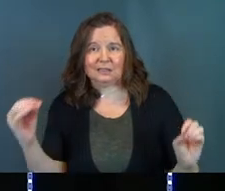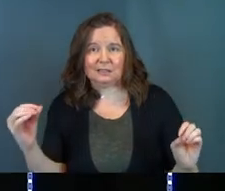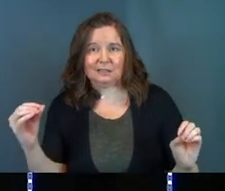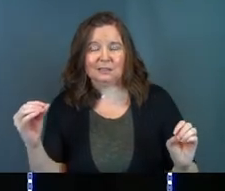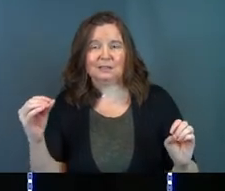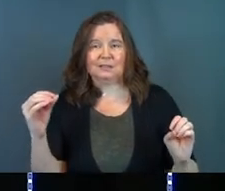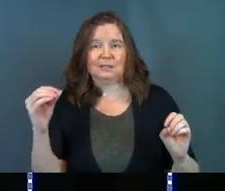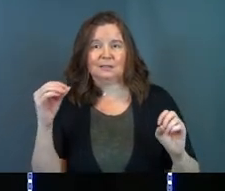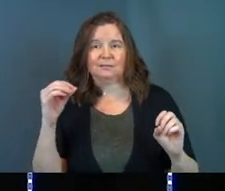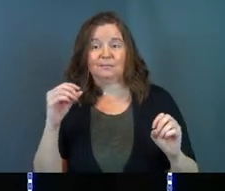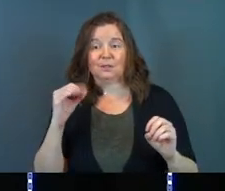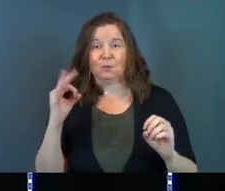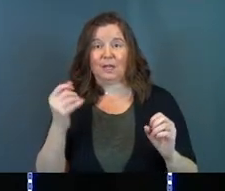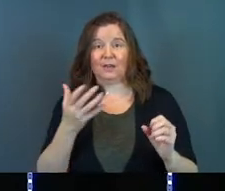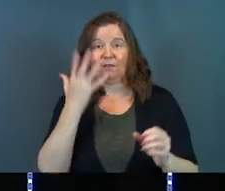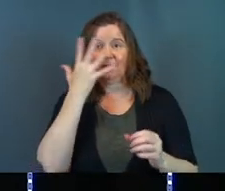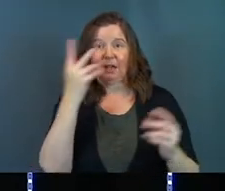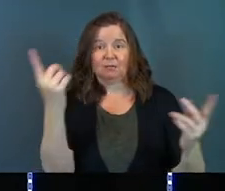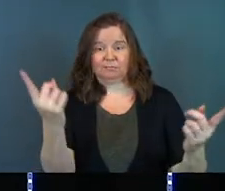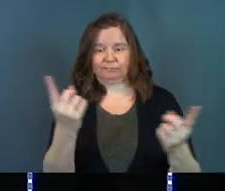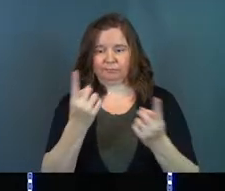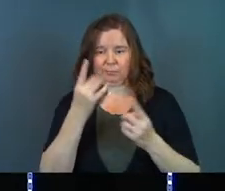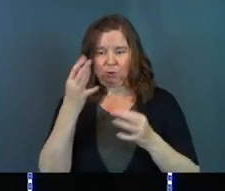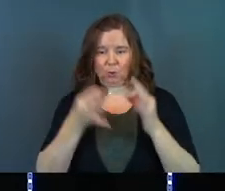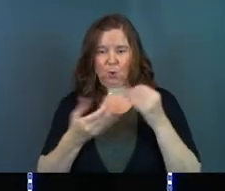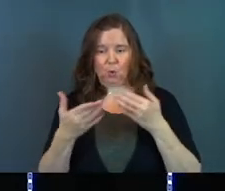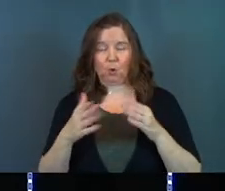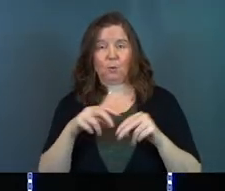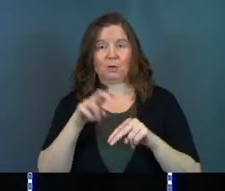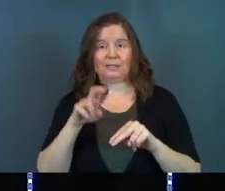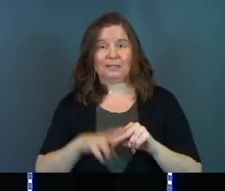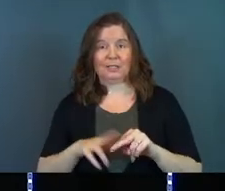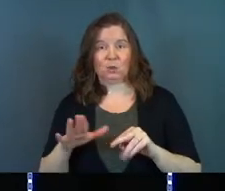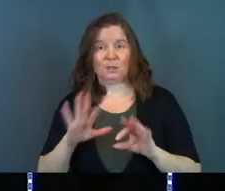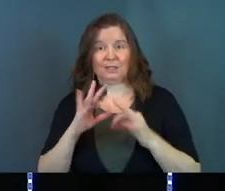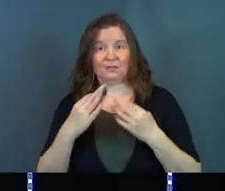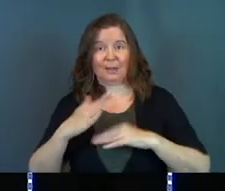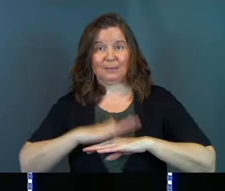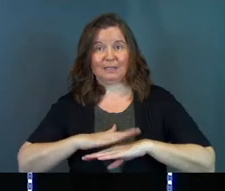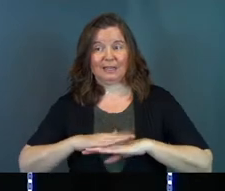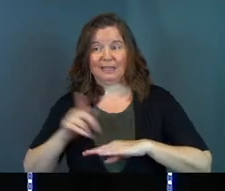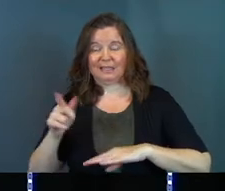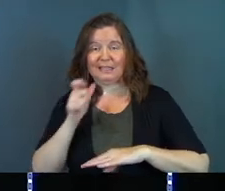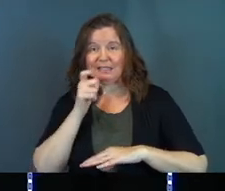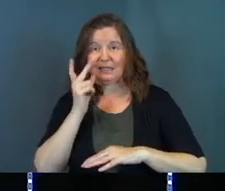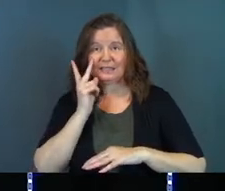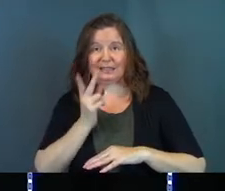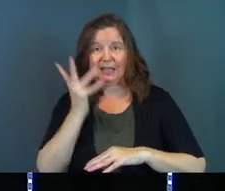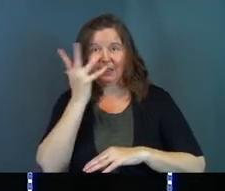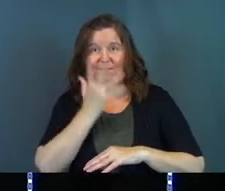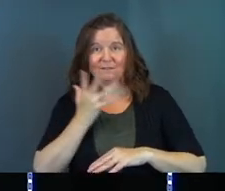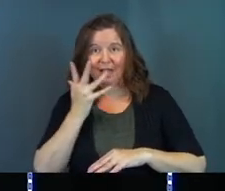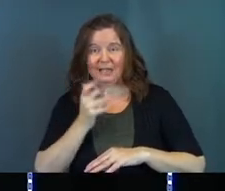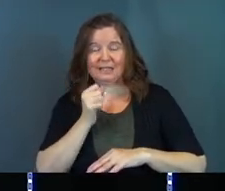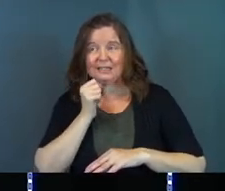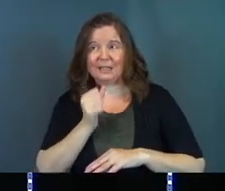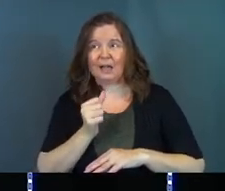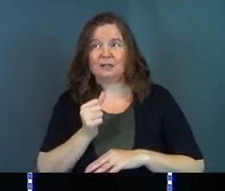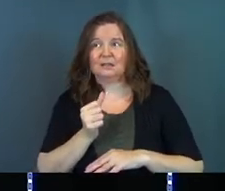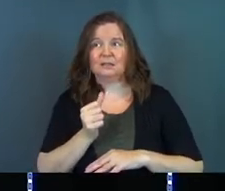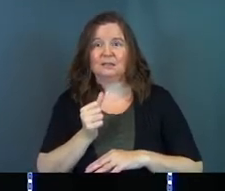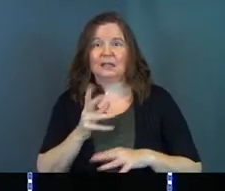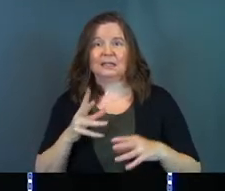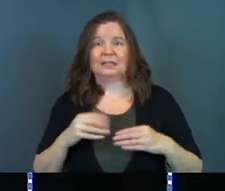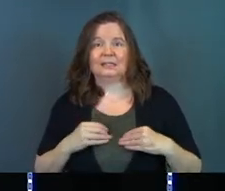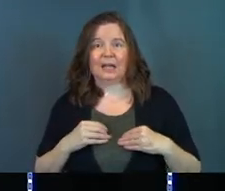It means if a bunch of faces come walking into his courtroom or sitting down to his family table, he doesn't see the faces.